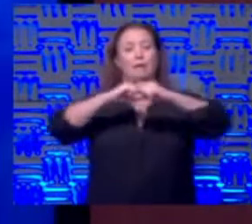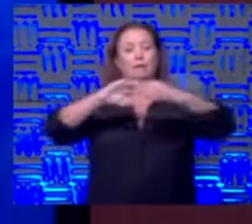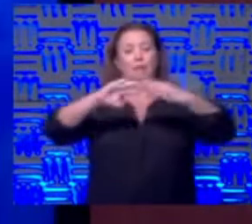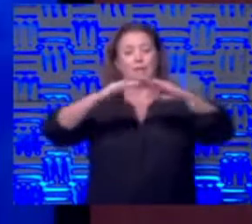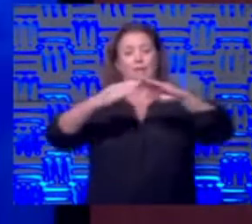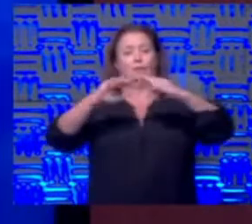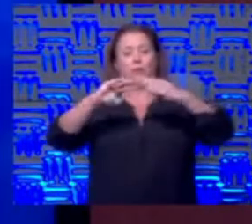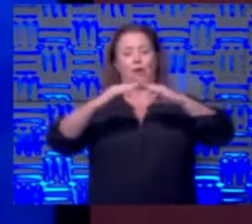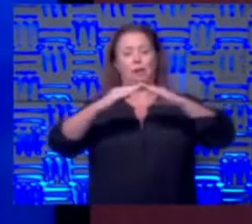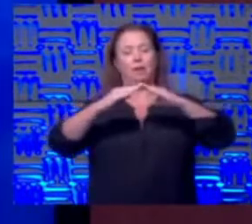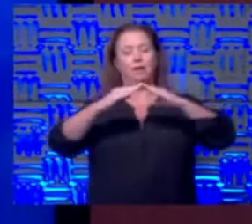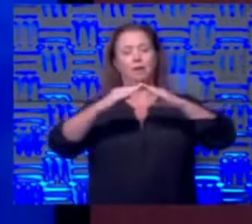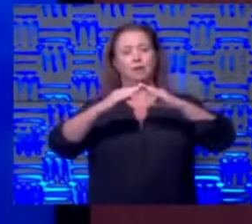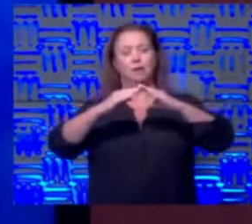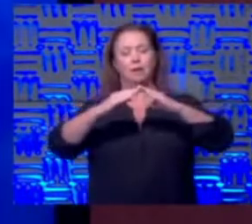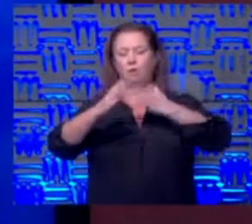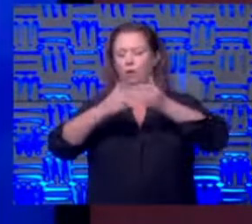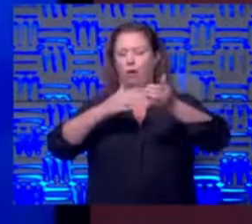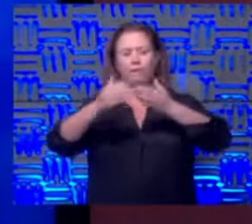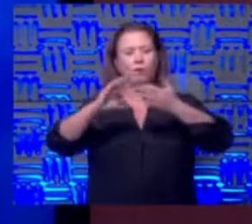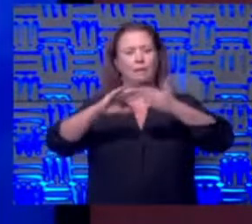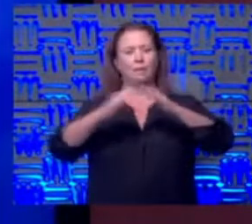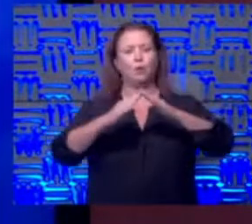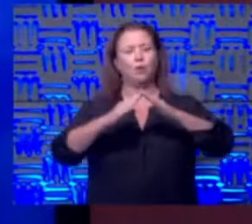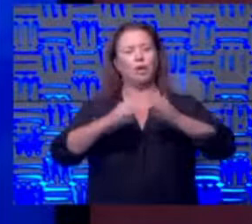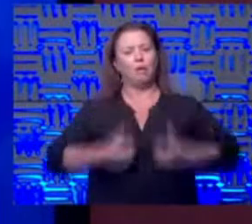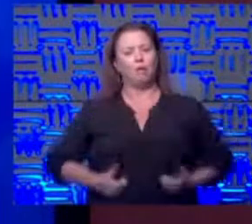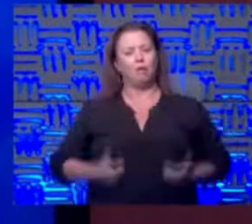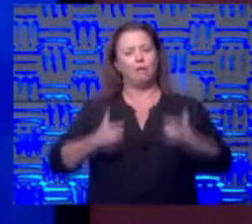community you are in wherever you are.